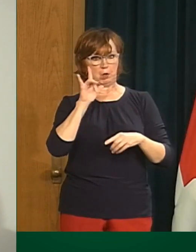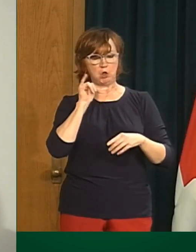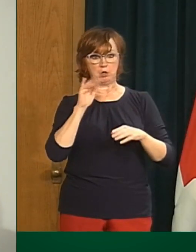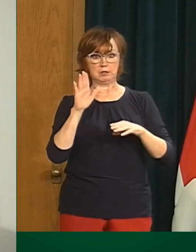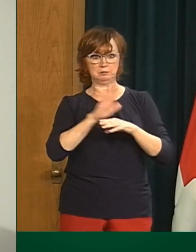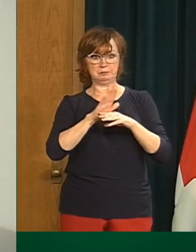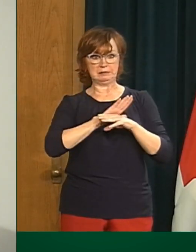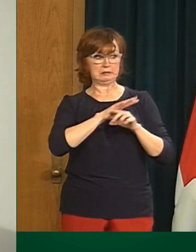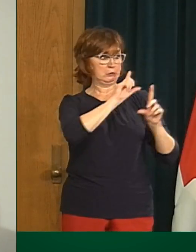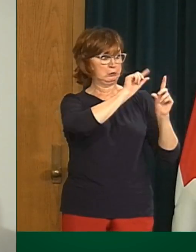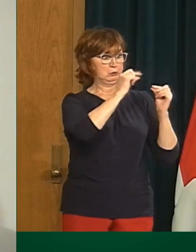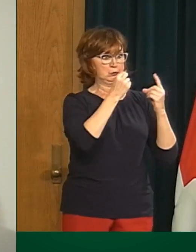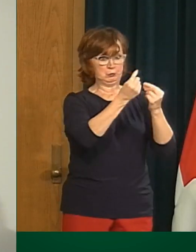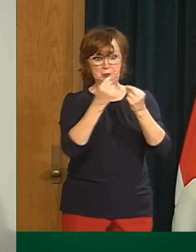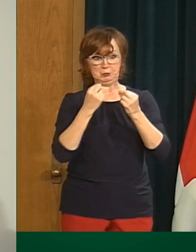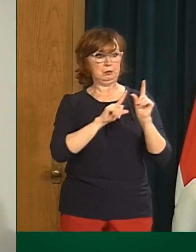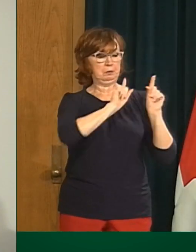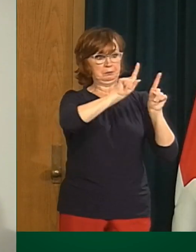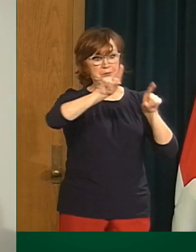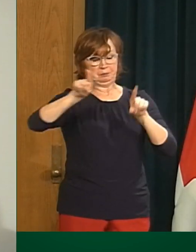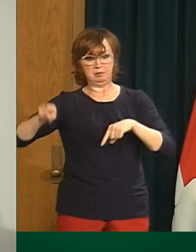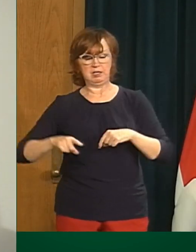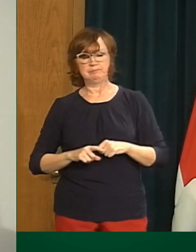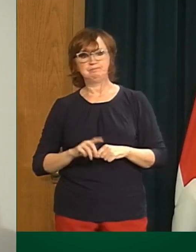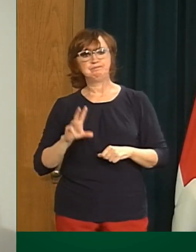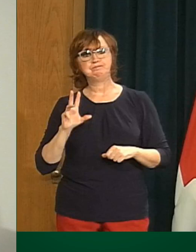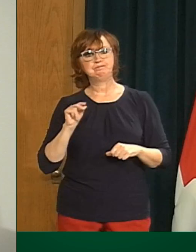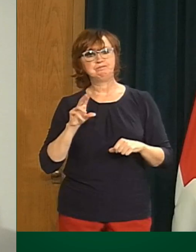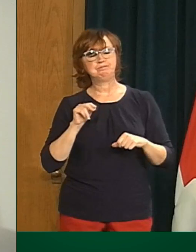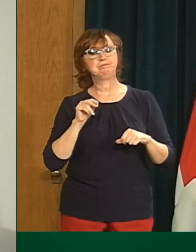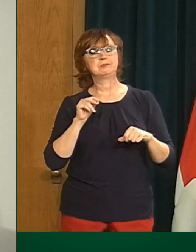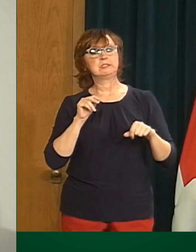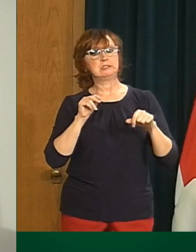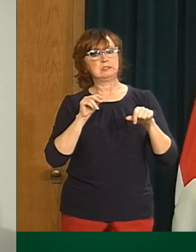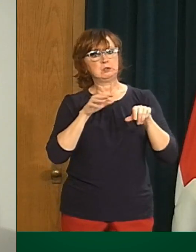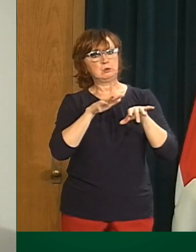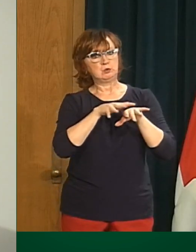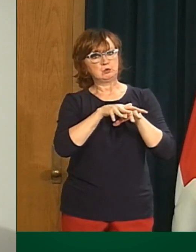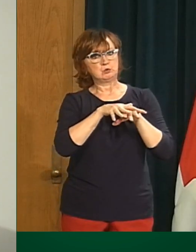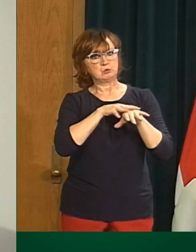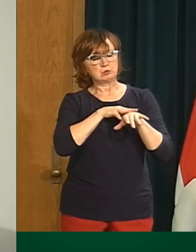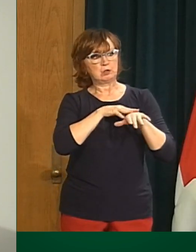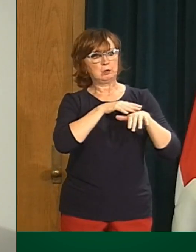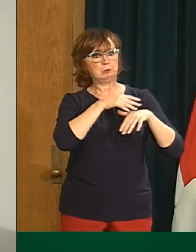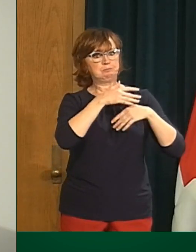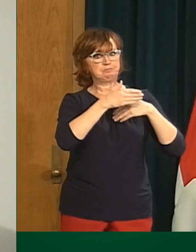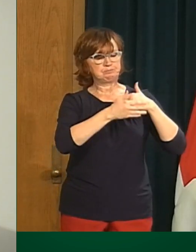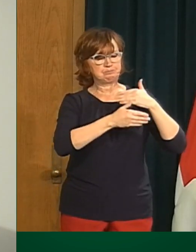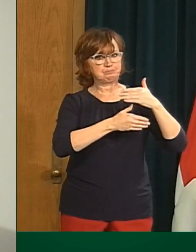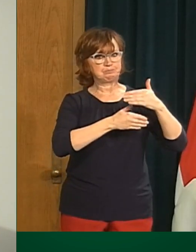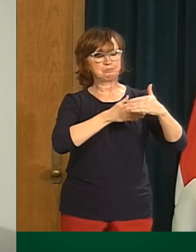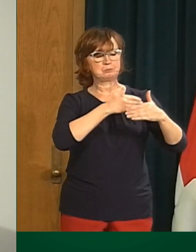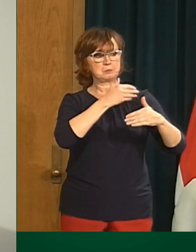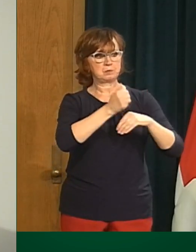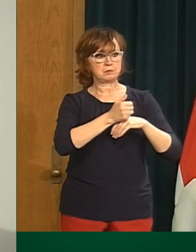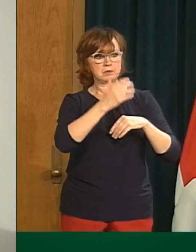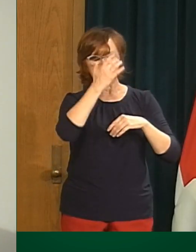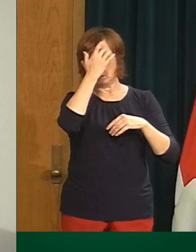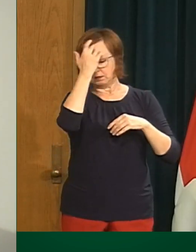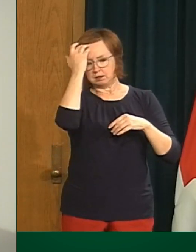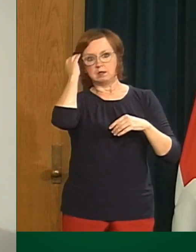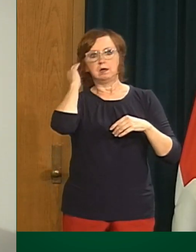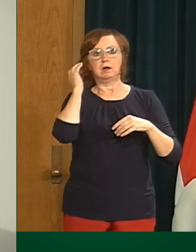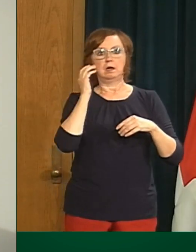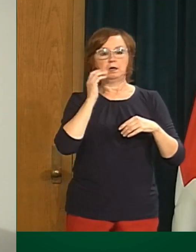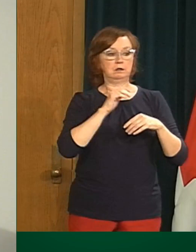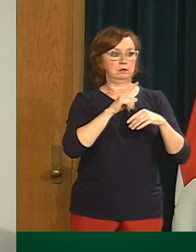reopening. If you look at the guidance documents which are linked to the reopening plan, even there, you don't expect to see a crowded waiting